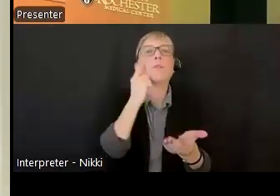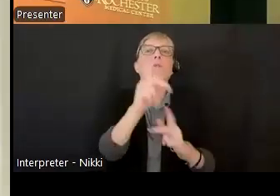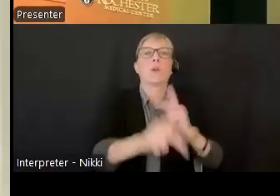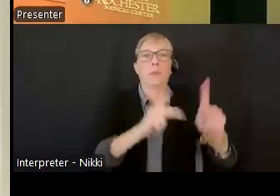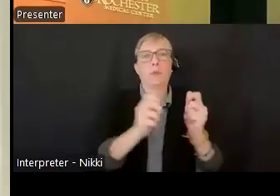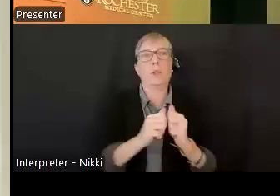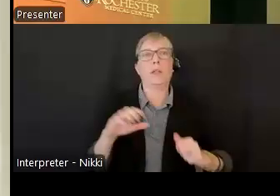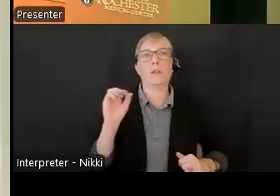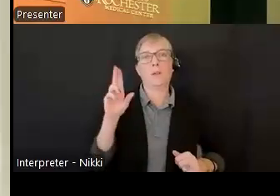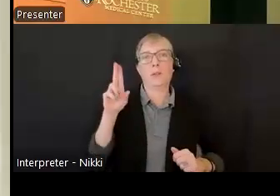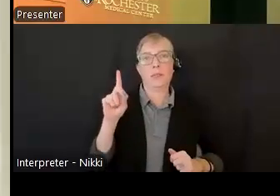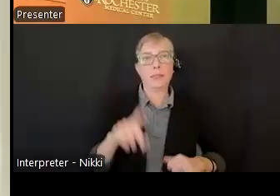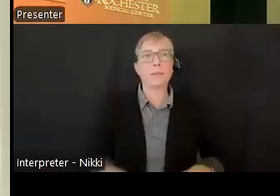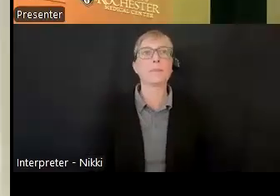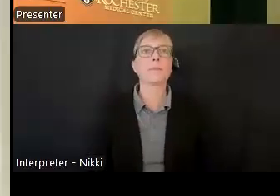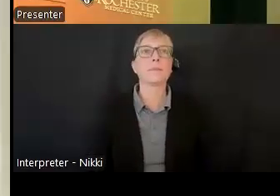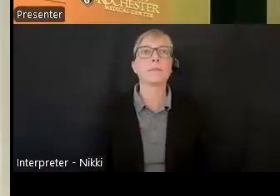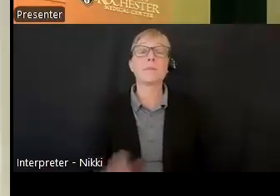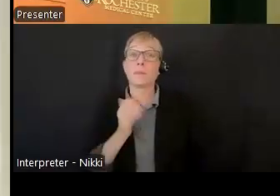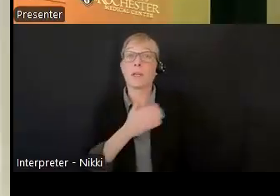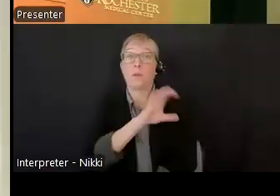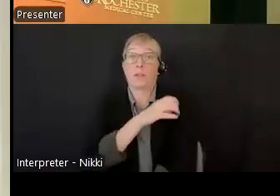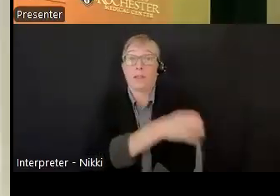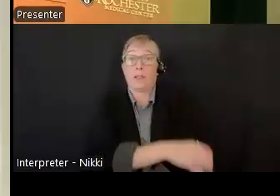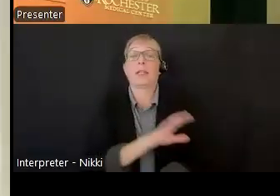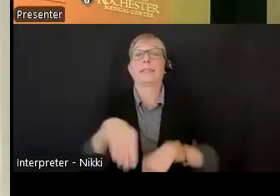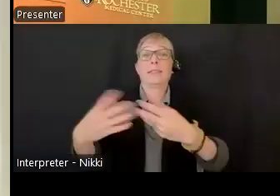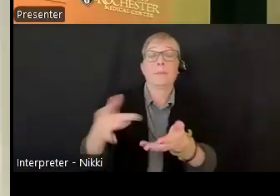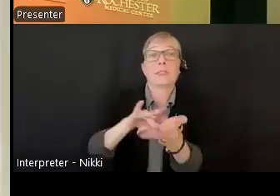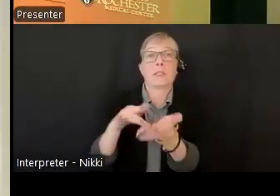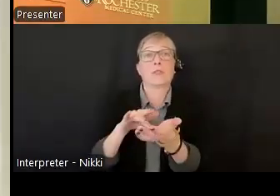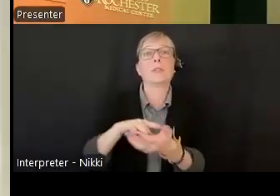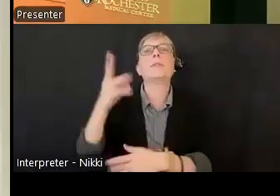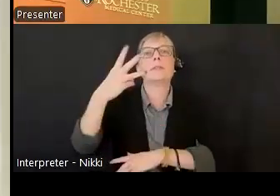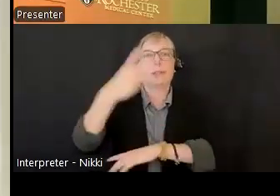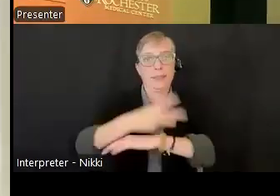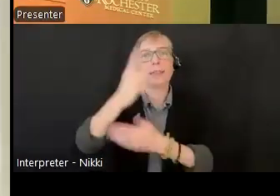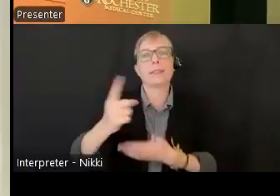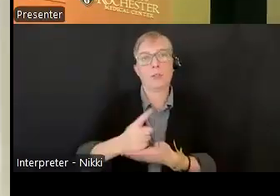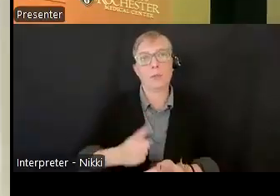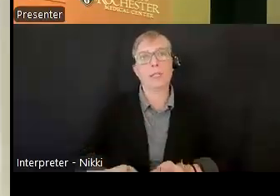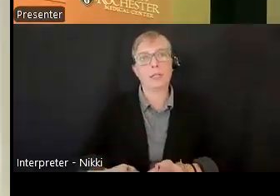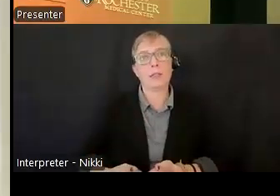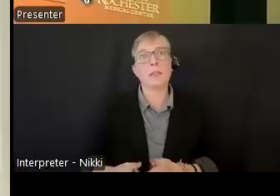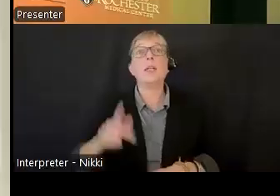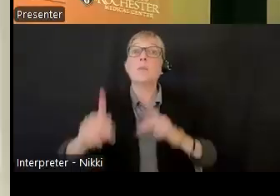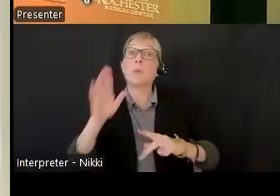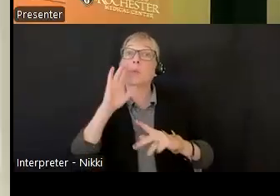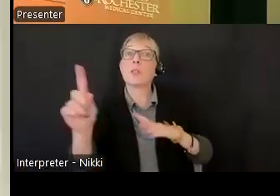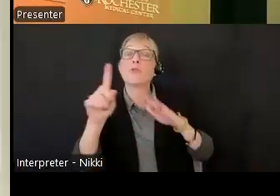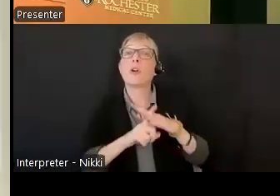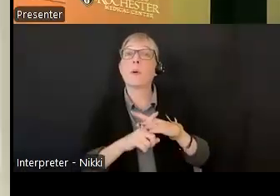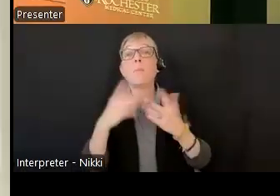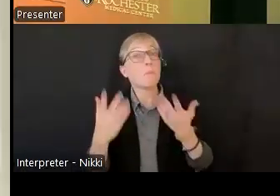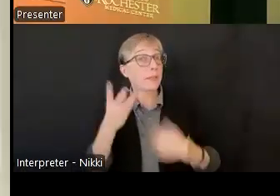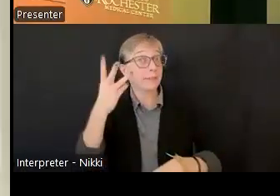in our clinic happens 6 days a week. Individuals present between 6 times a week and twice monthly, and we